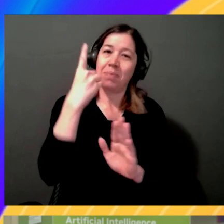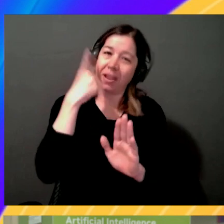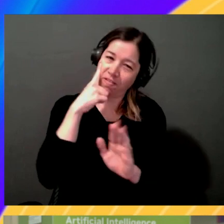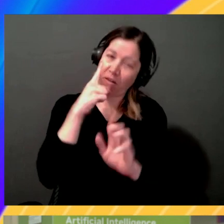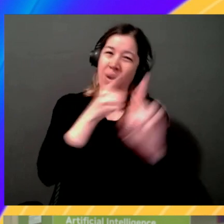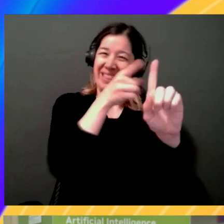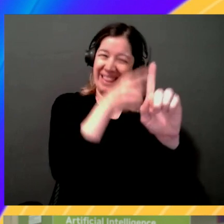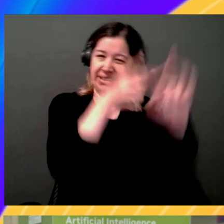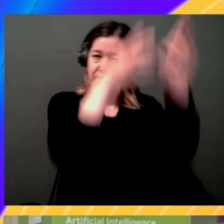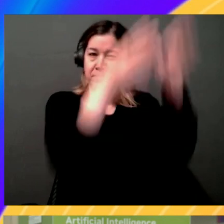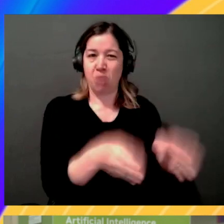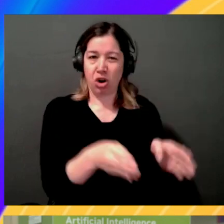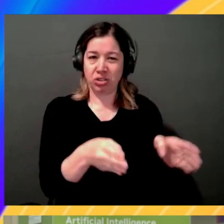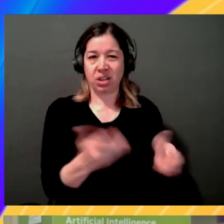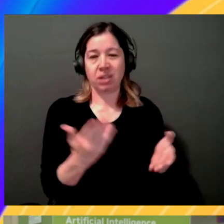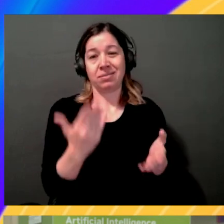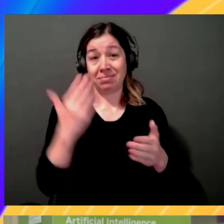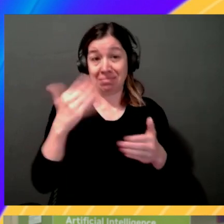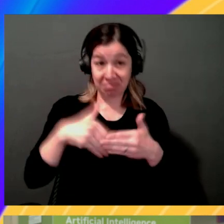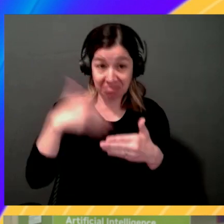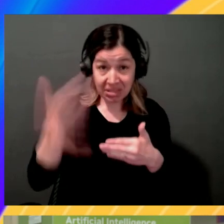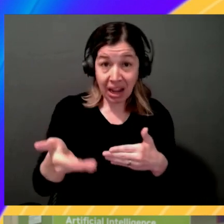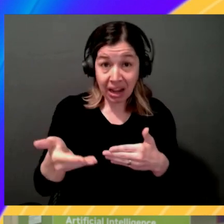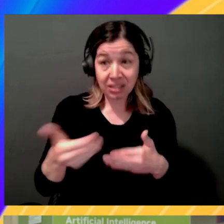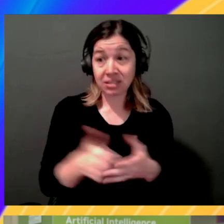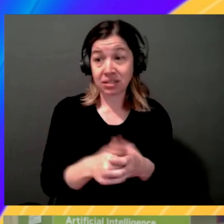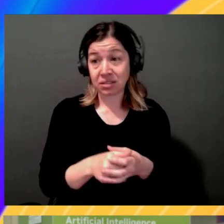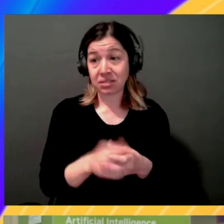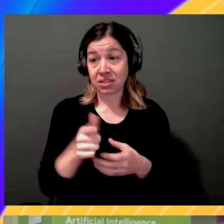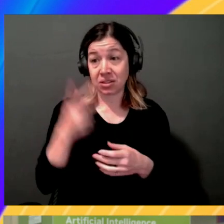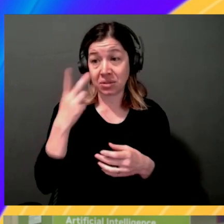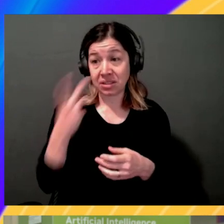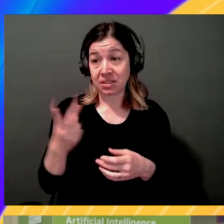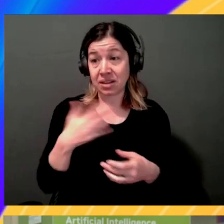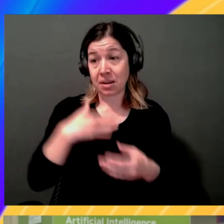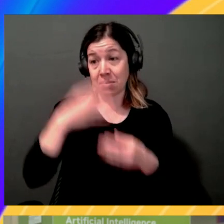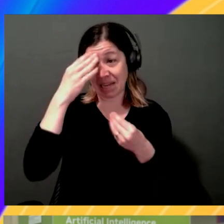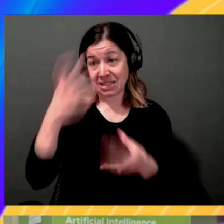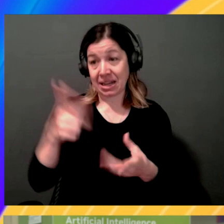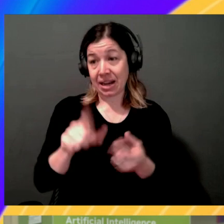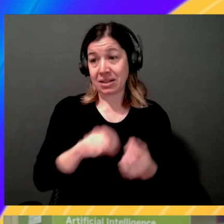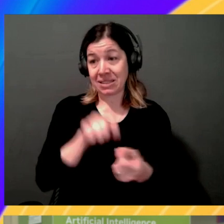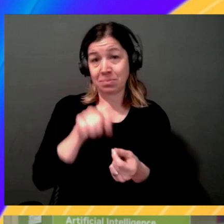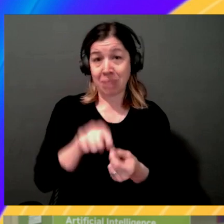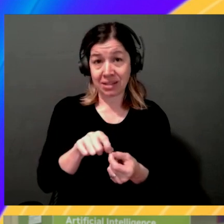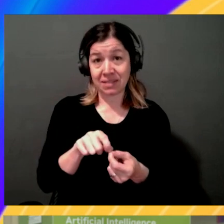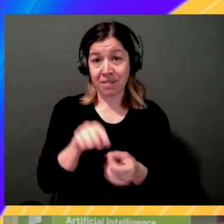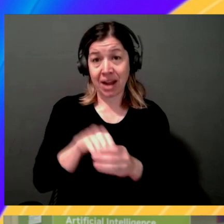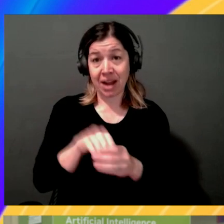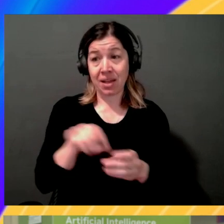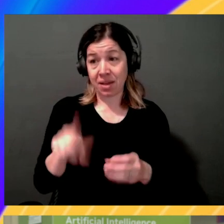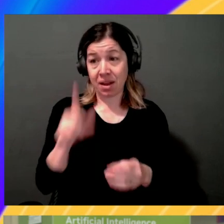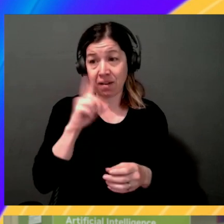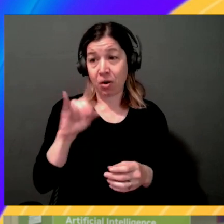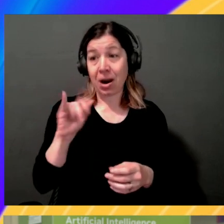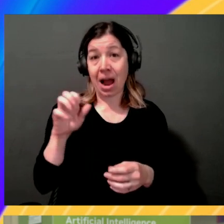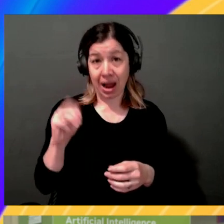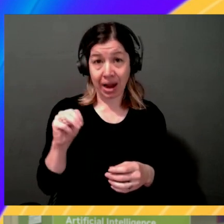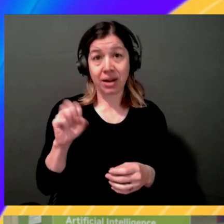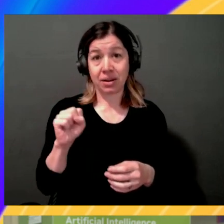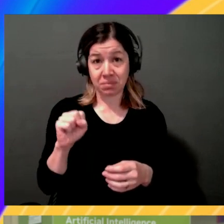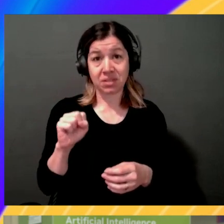next. You'll see my data, specified in there, also for the items in the data set. Here's where you have a bunch